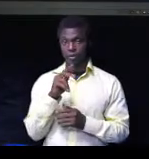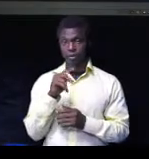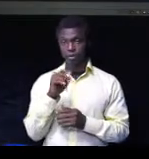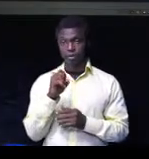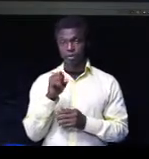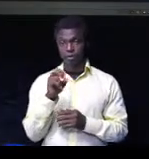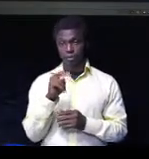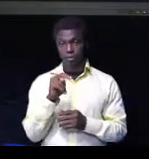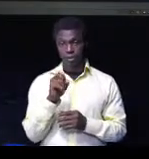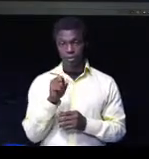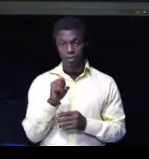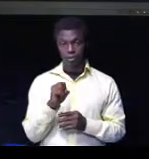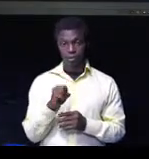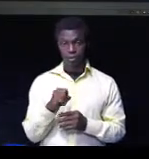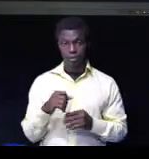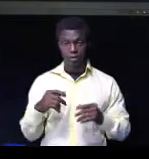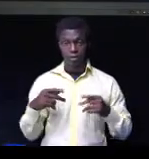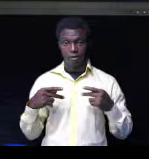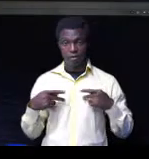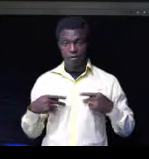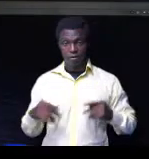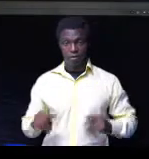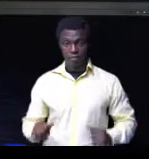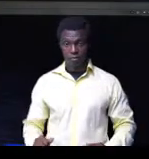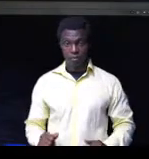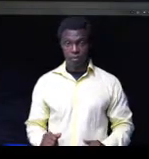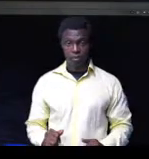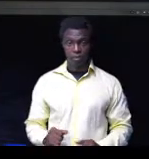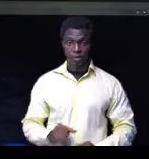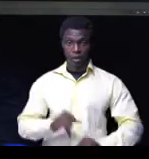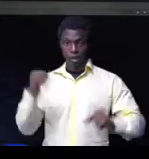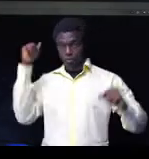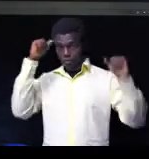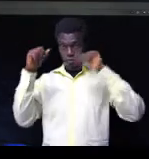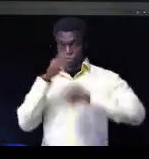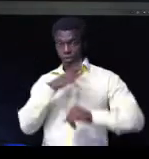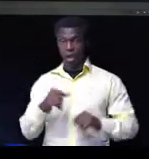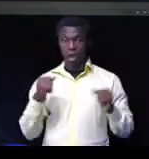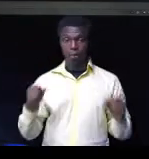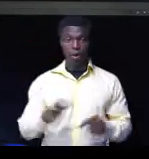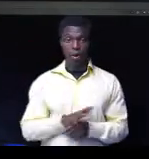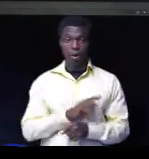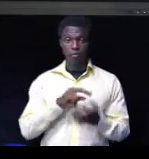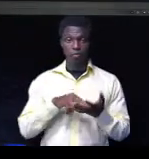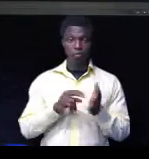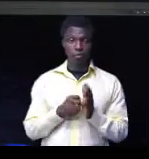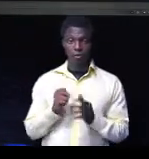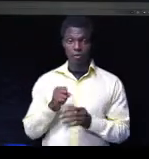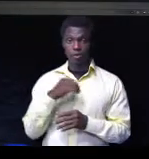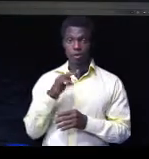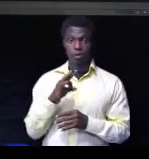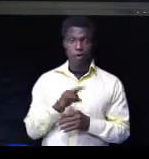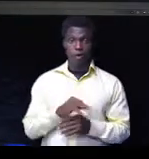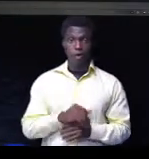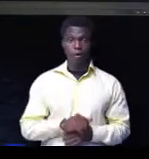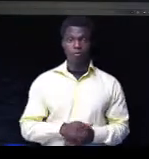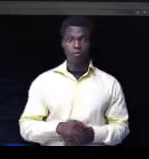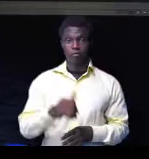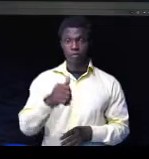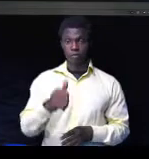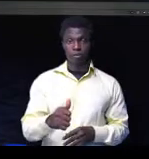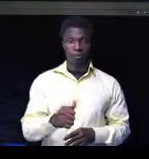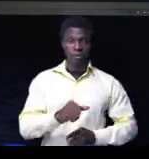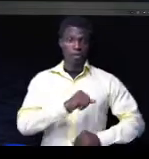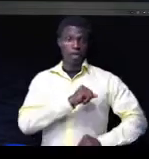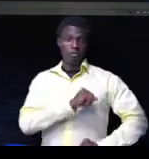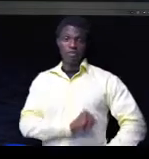intense physical sport and powerful means of self-defense. It's an intense physical sport